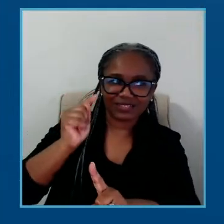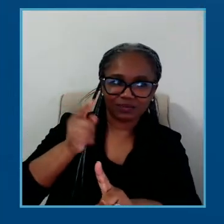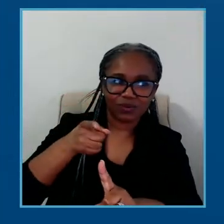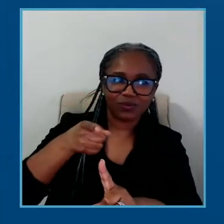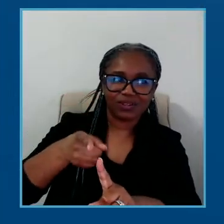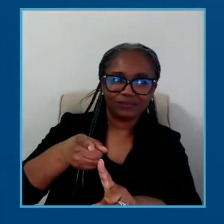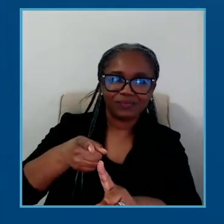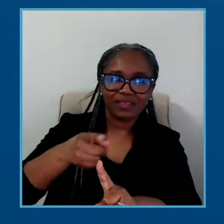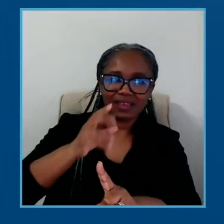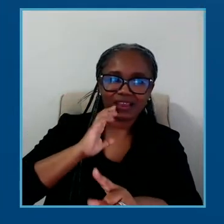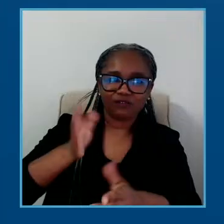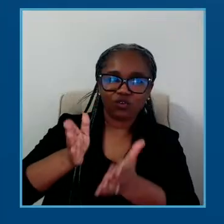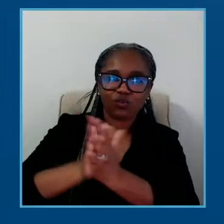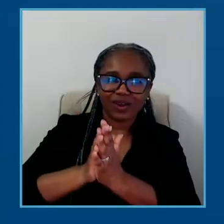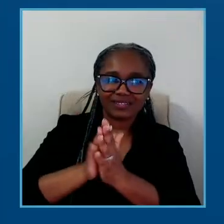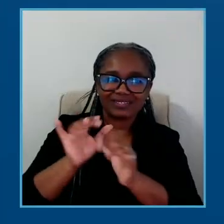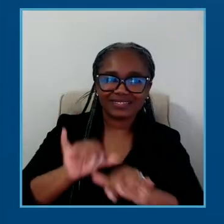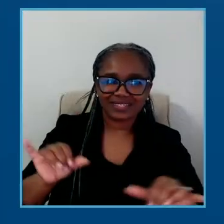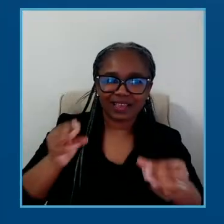I will not call any witnesses.